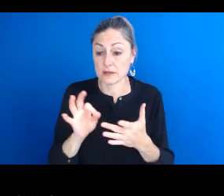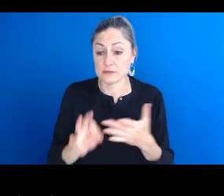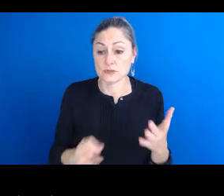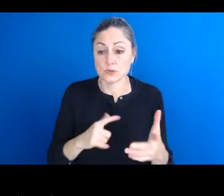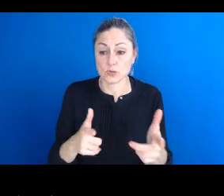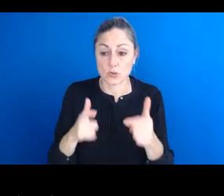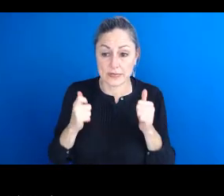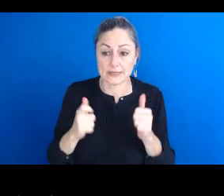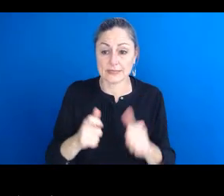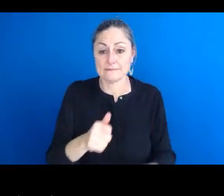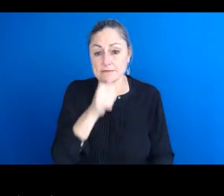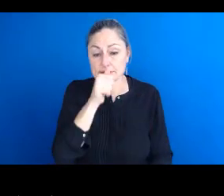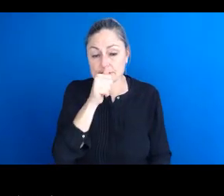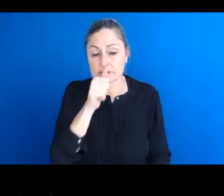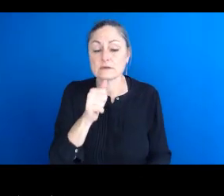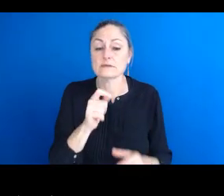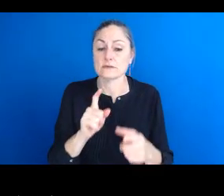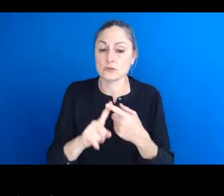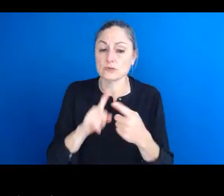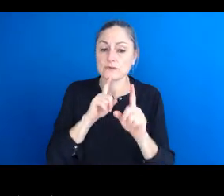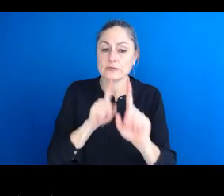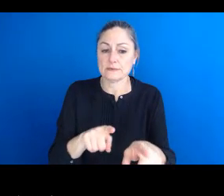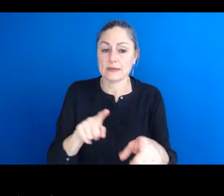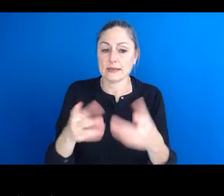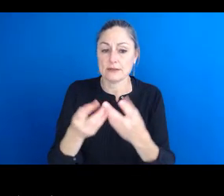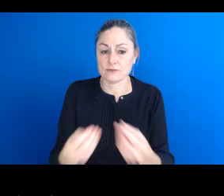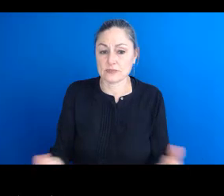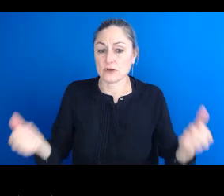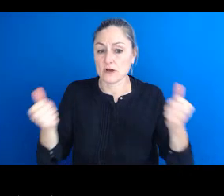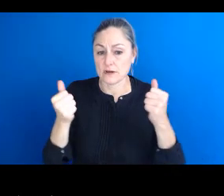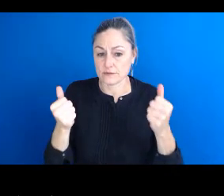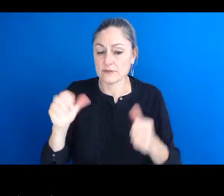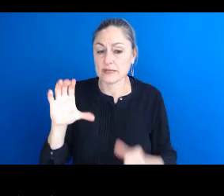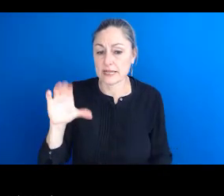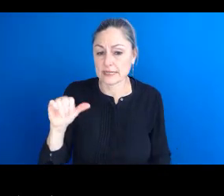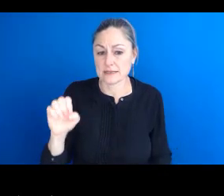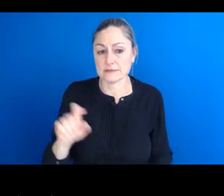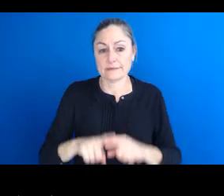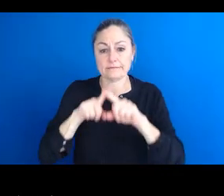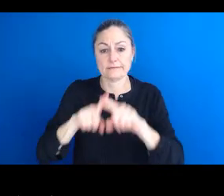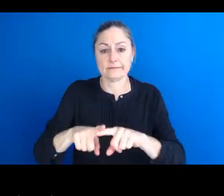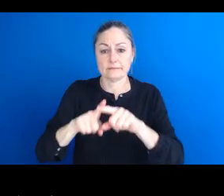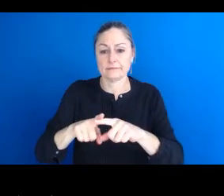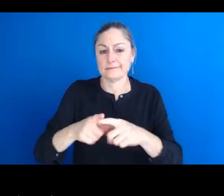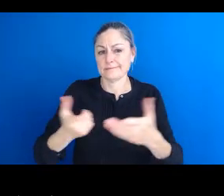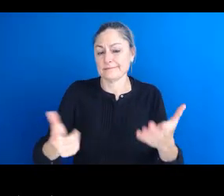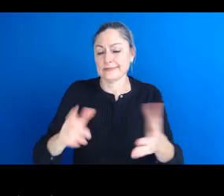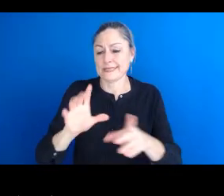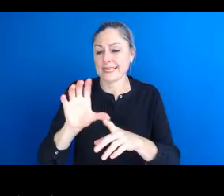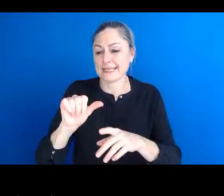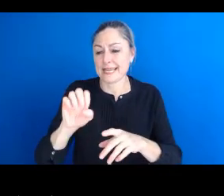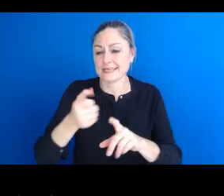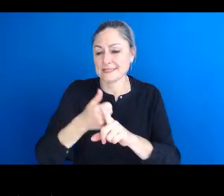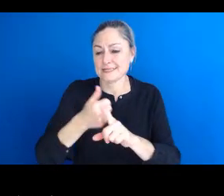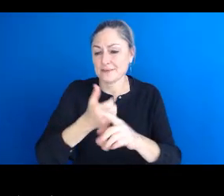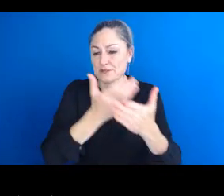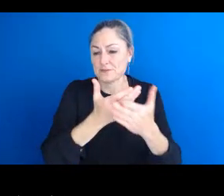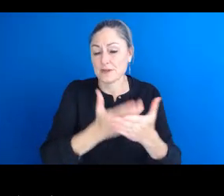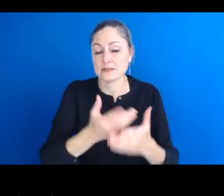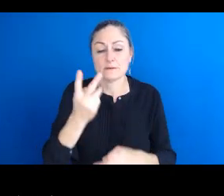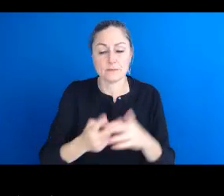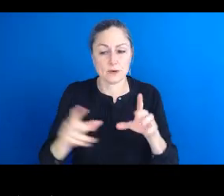confidentially respond and resolve a case, but that depends on the facts of the case, and both parties do need to agree